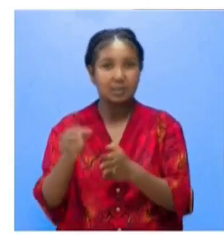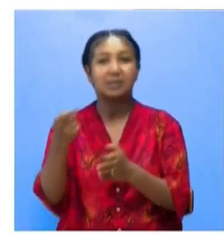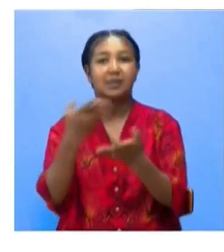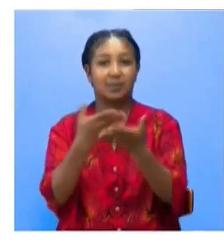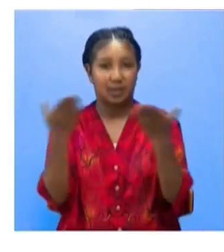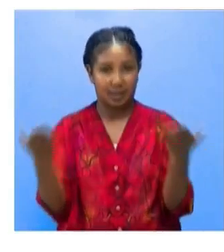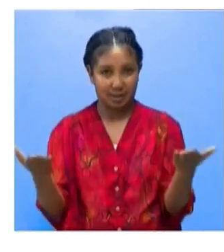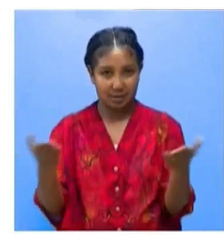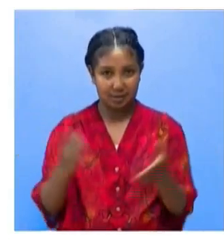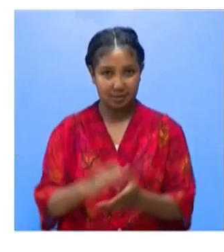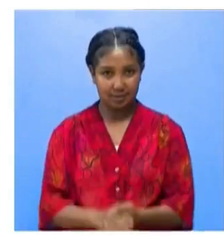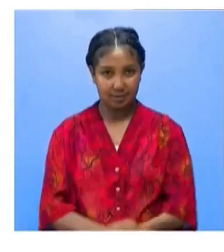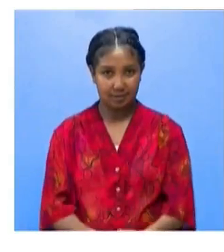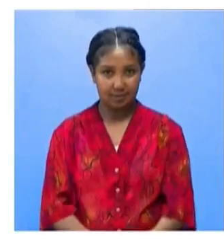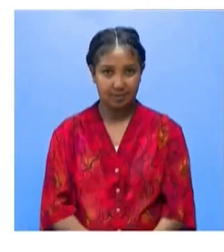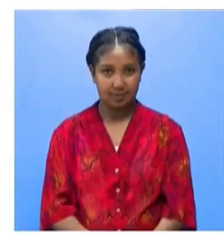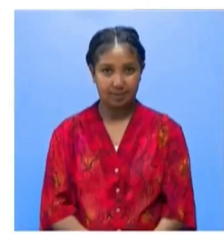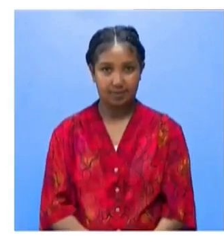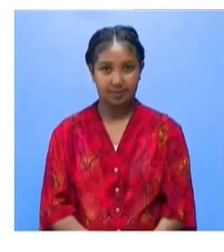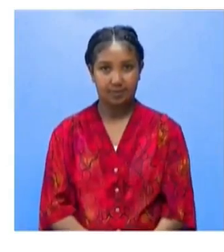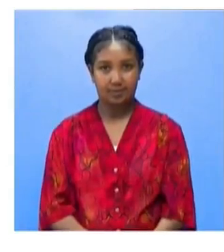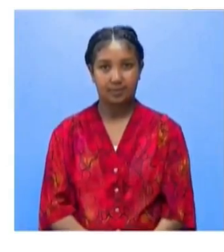something.